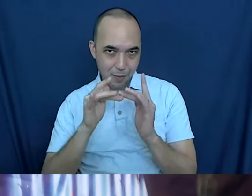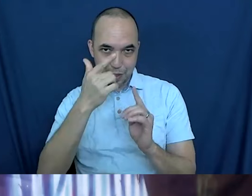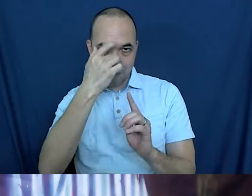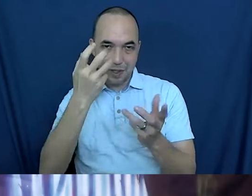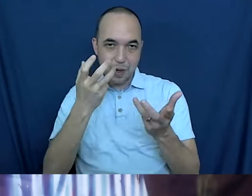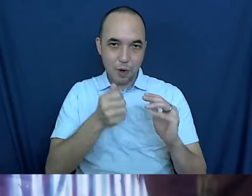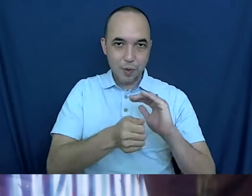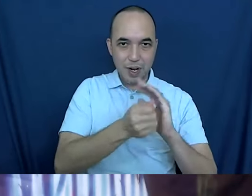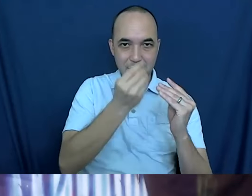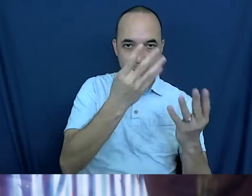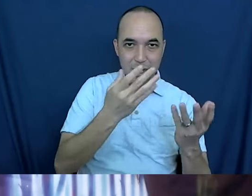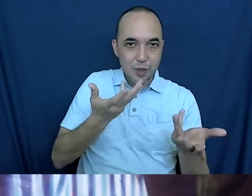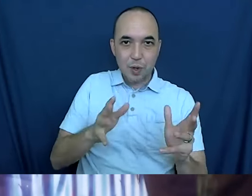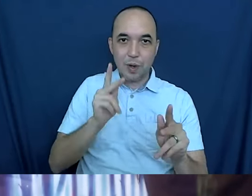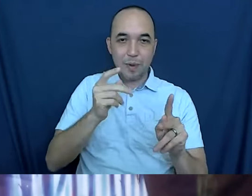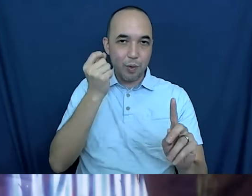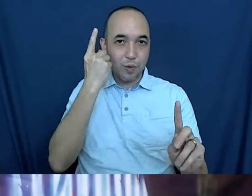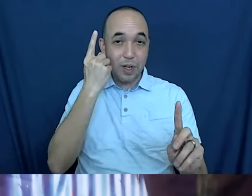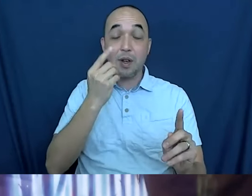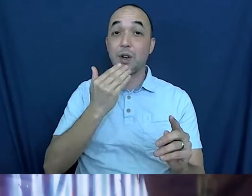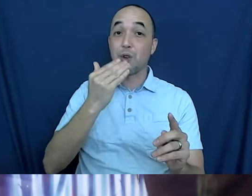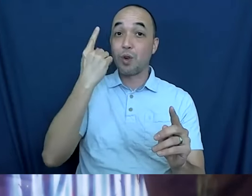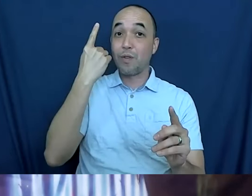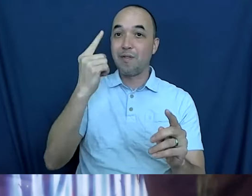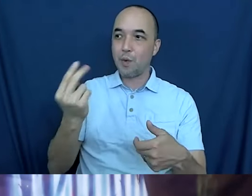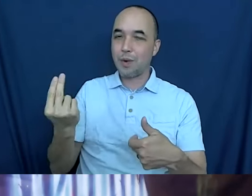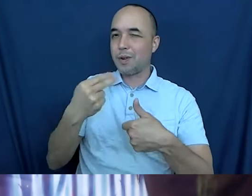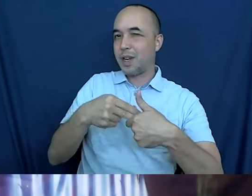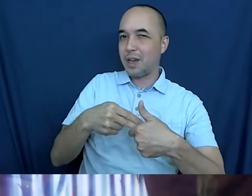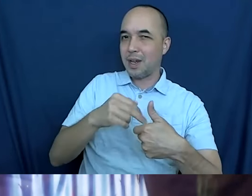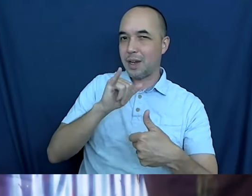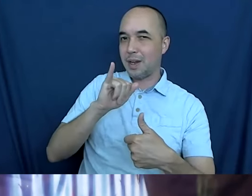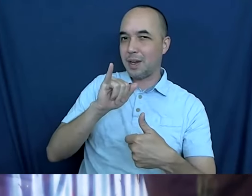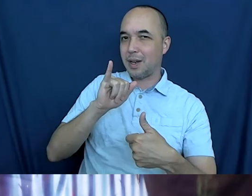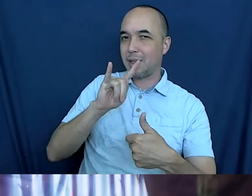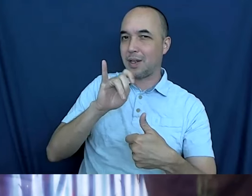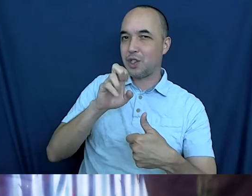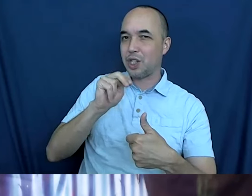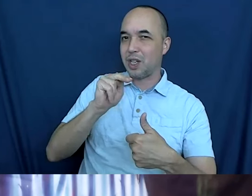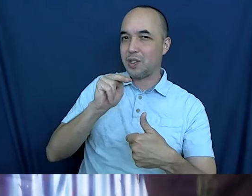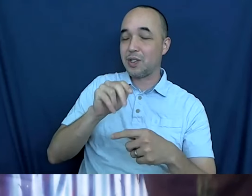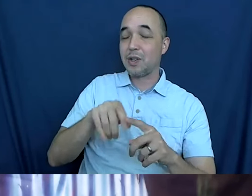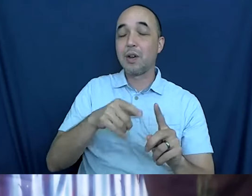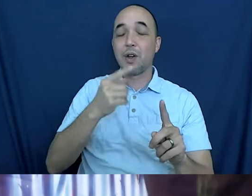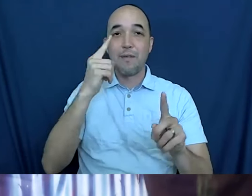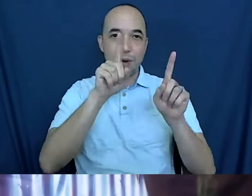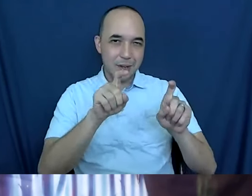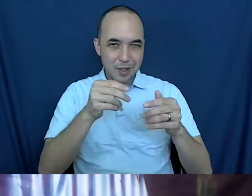for initiation, for testing new recruits, for